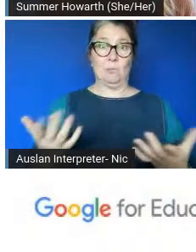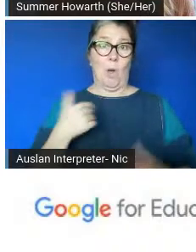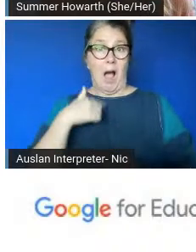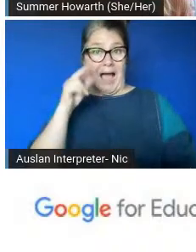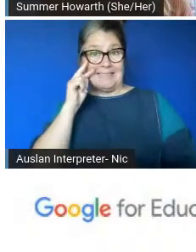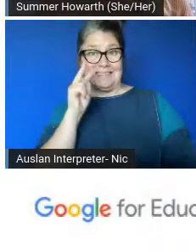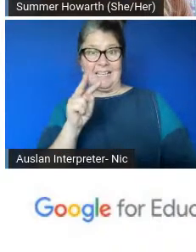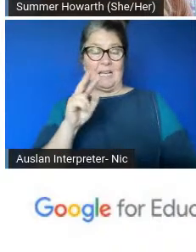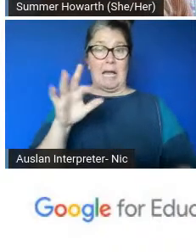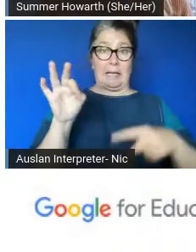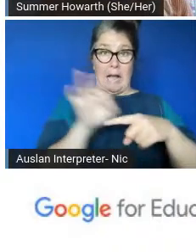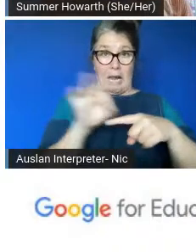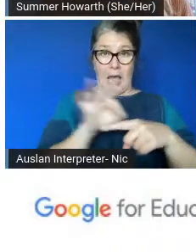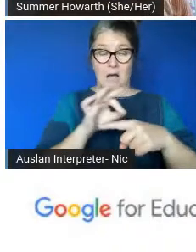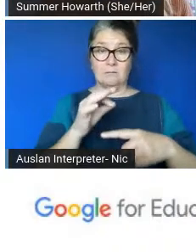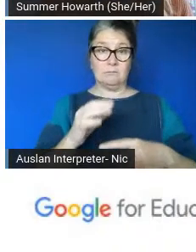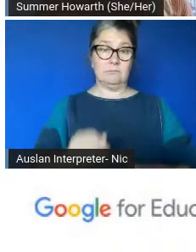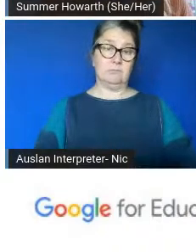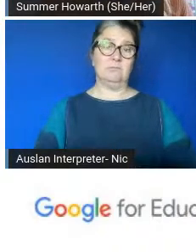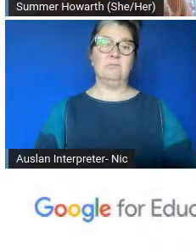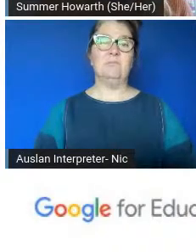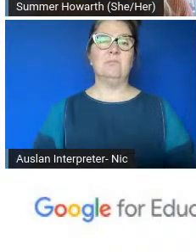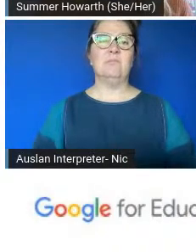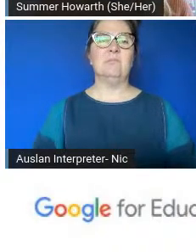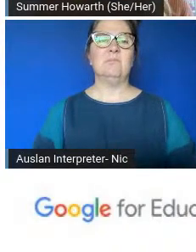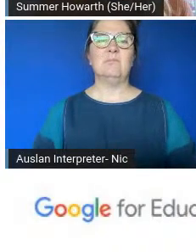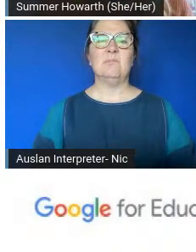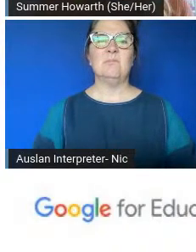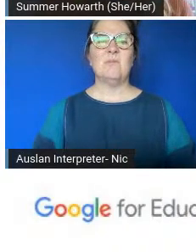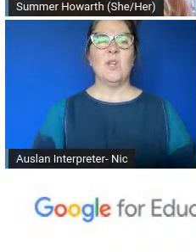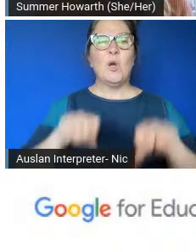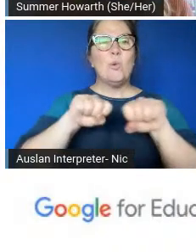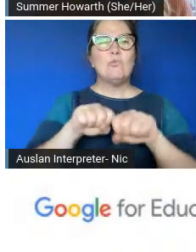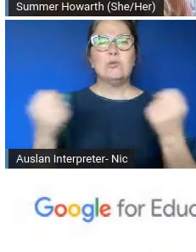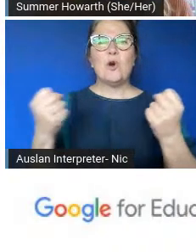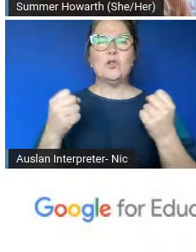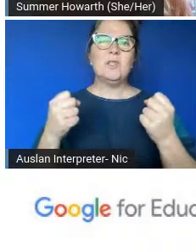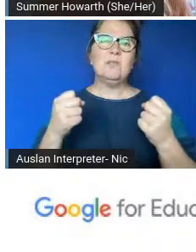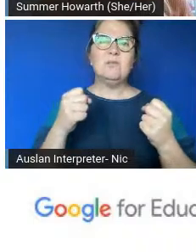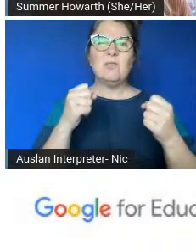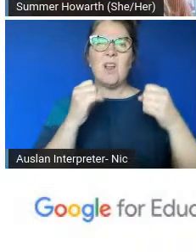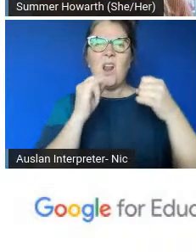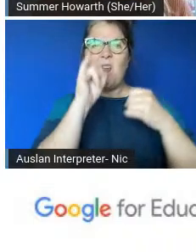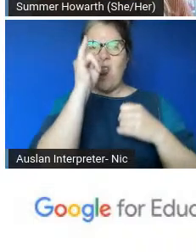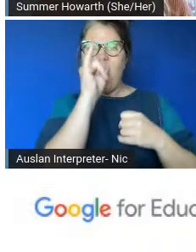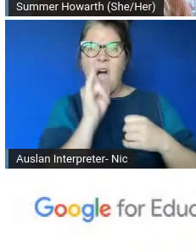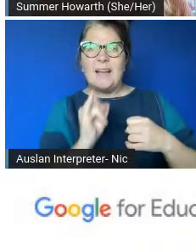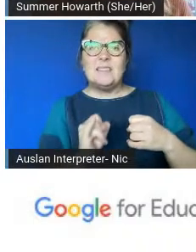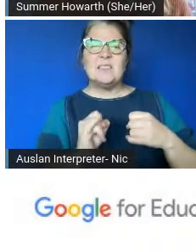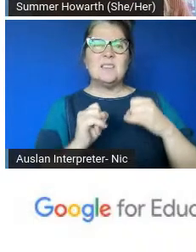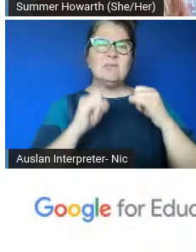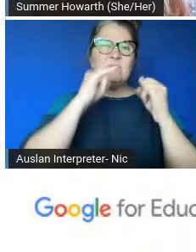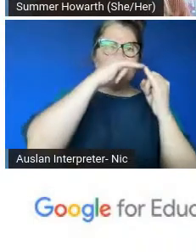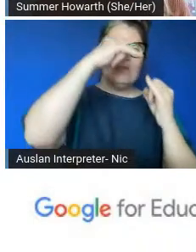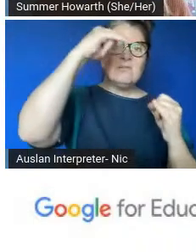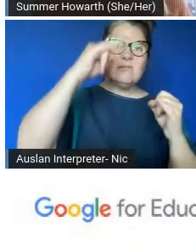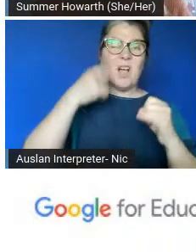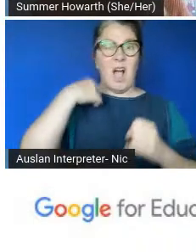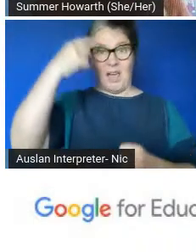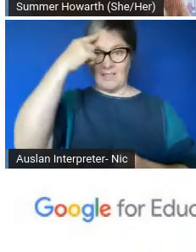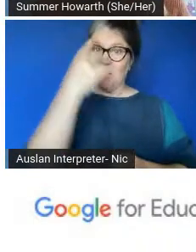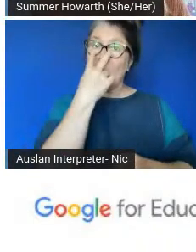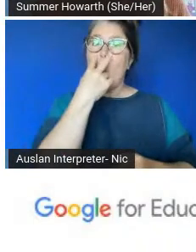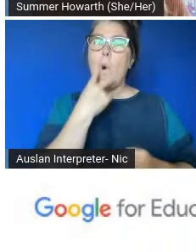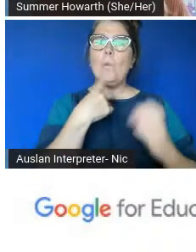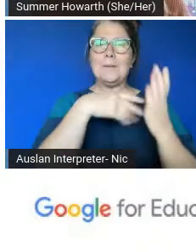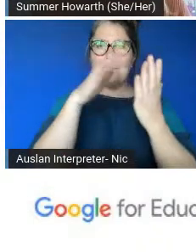some color and some broken lines. I think that it's an old painting because I've